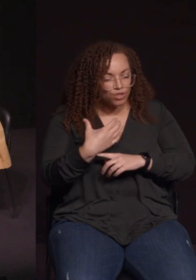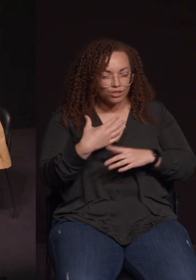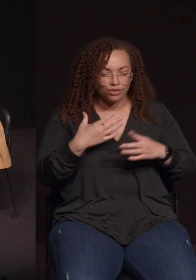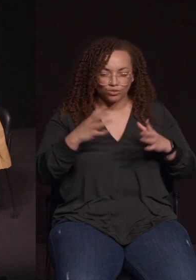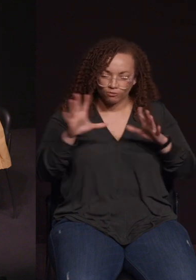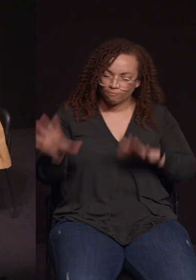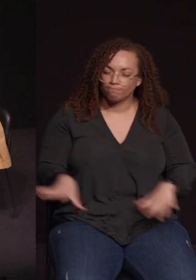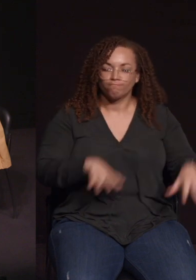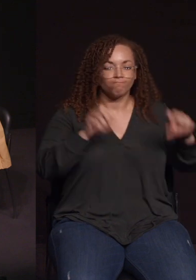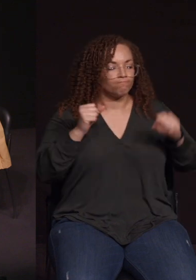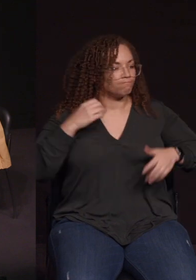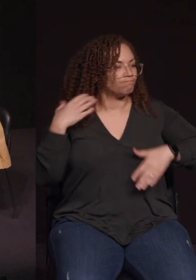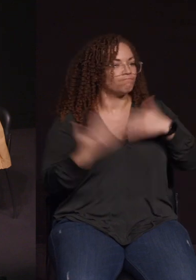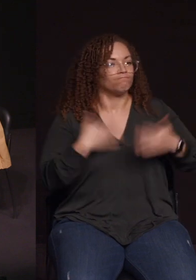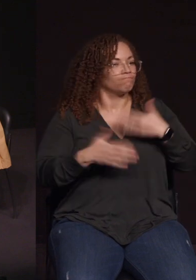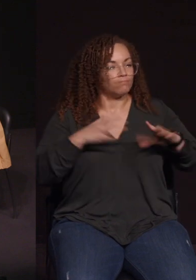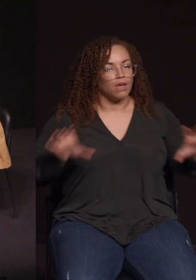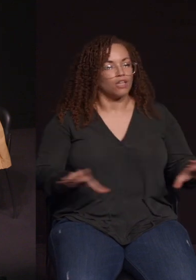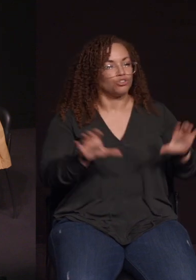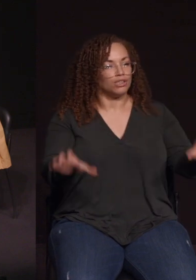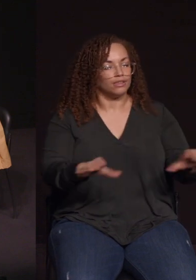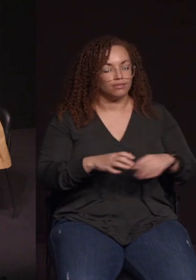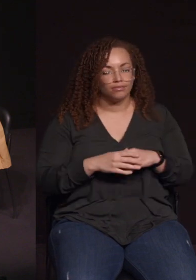action. And most of all,